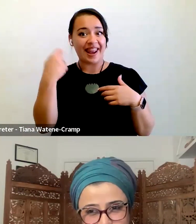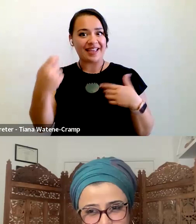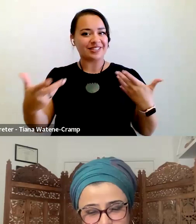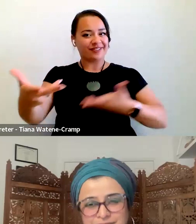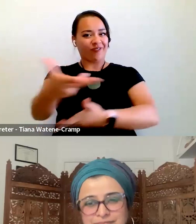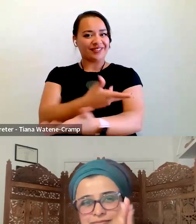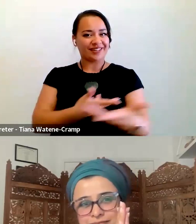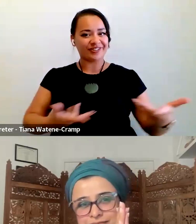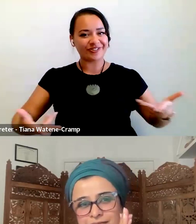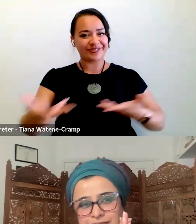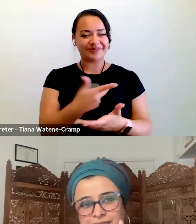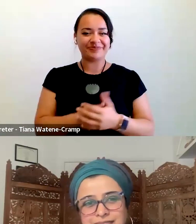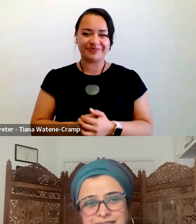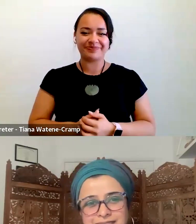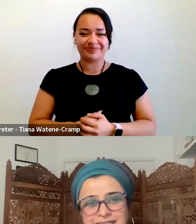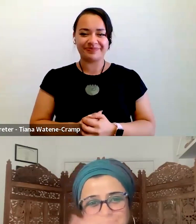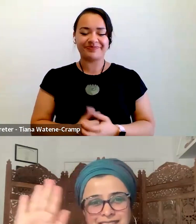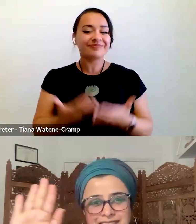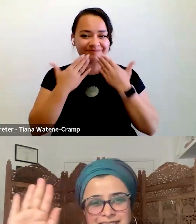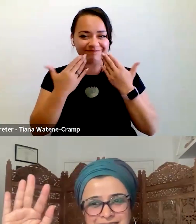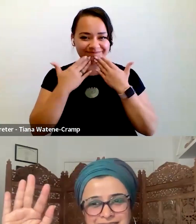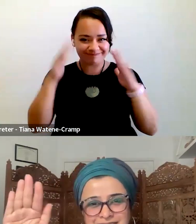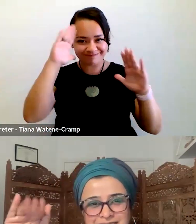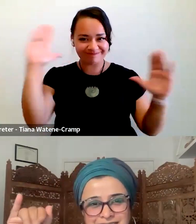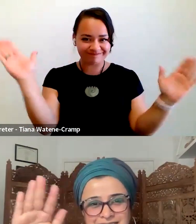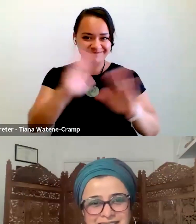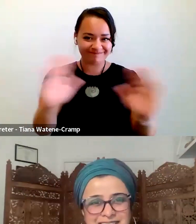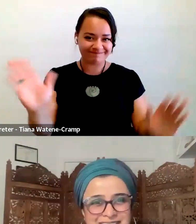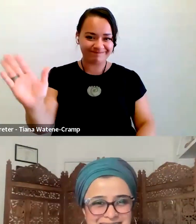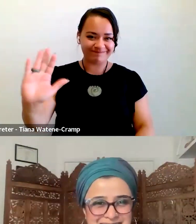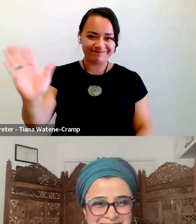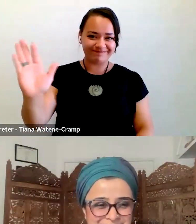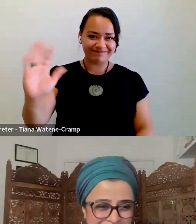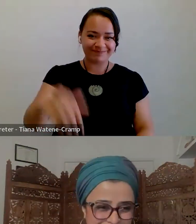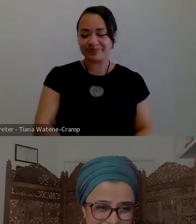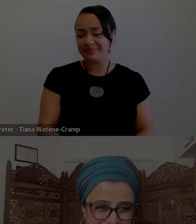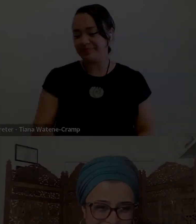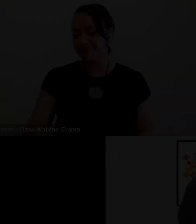conversation. Thank you, everyone. Bye. So